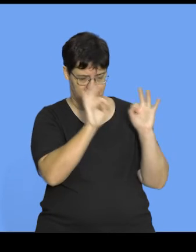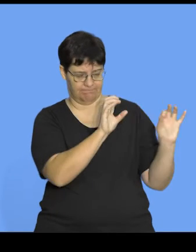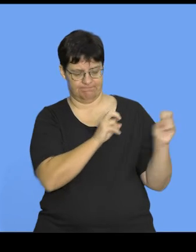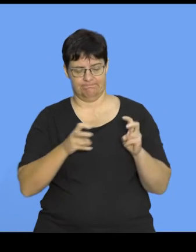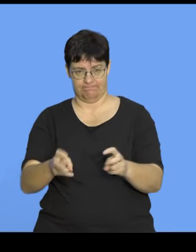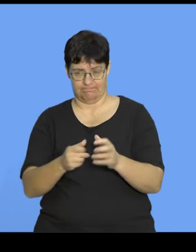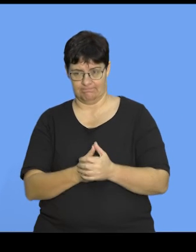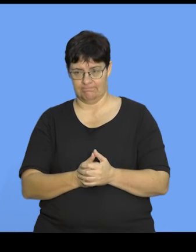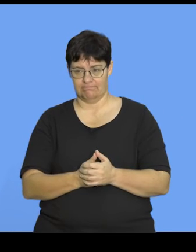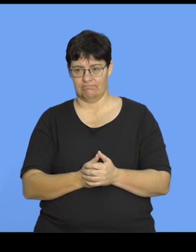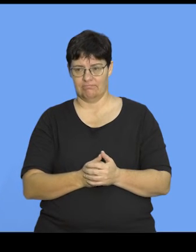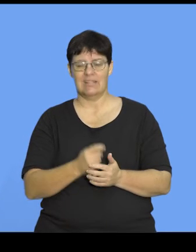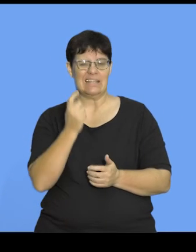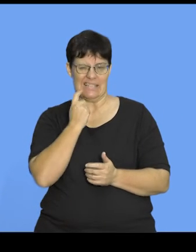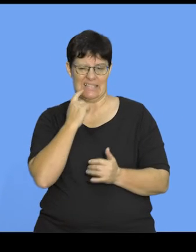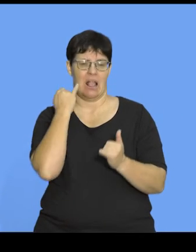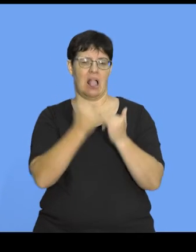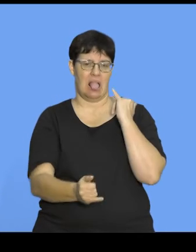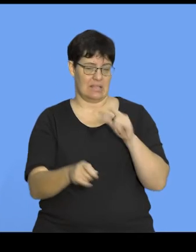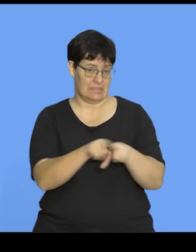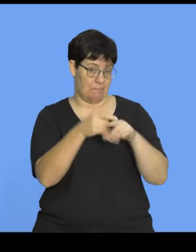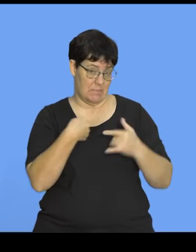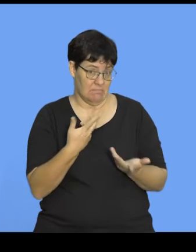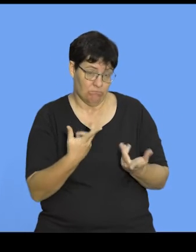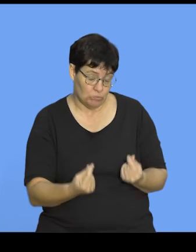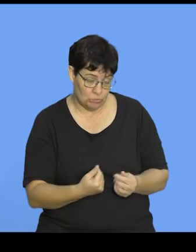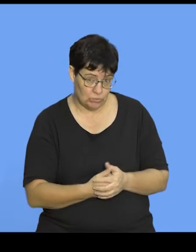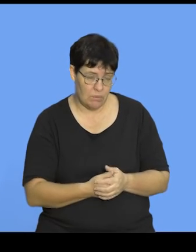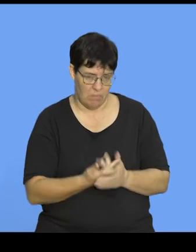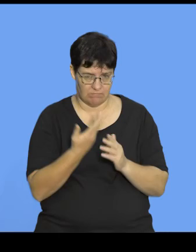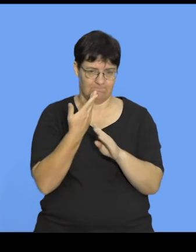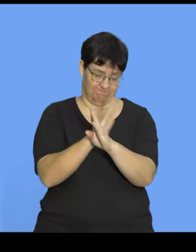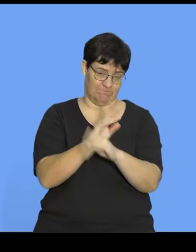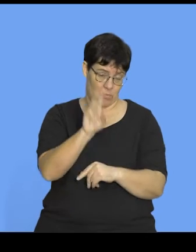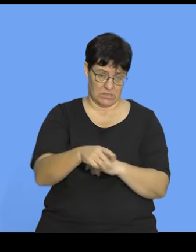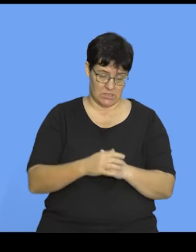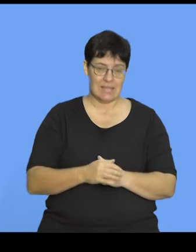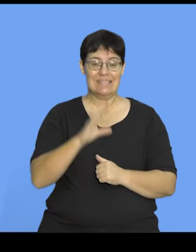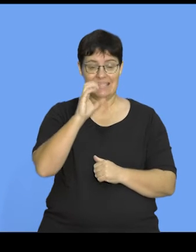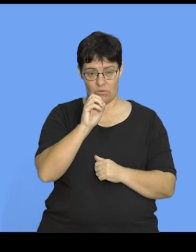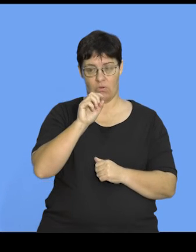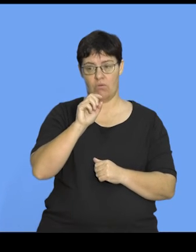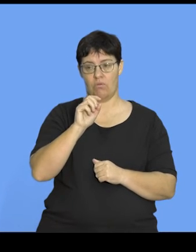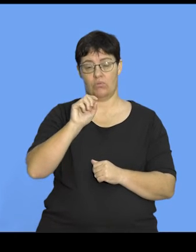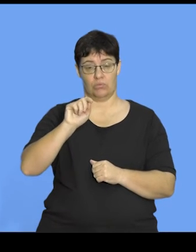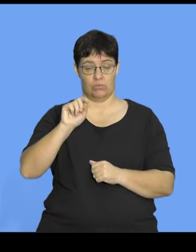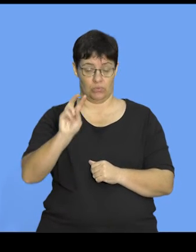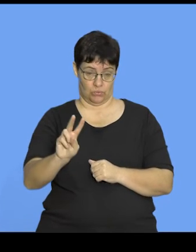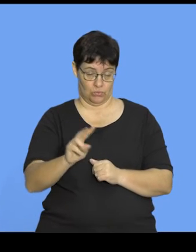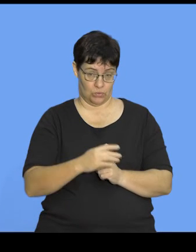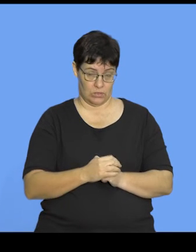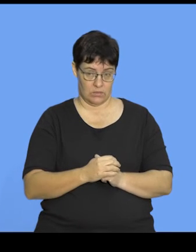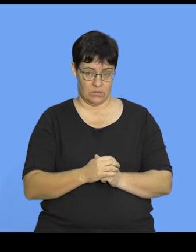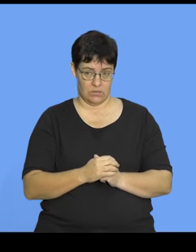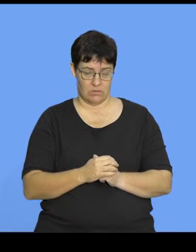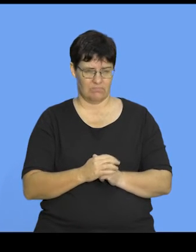calculators properly. It's very easy to make a mistake like I just did, and we want to avoid that. So that's